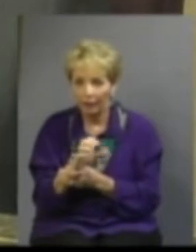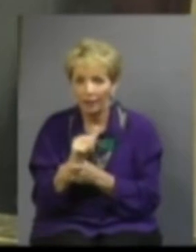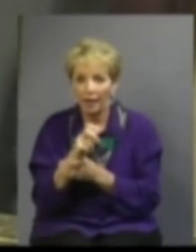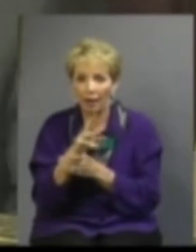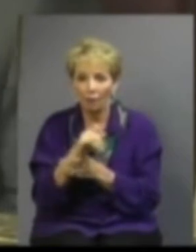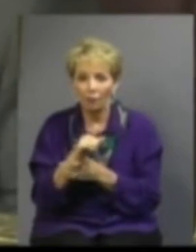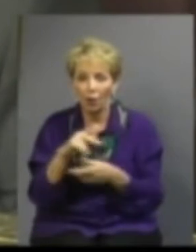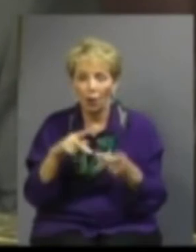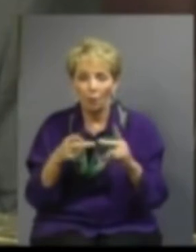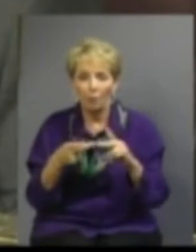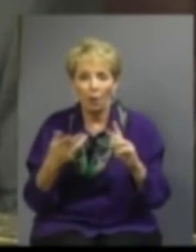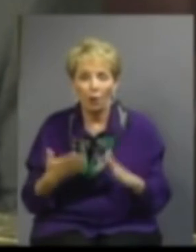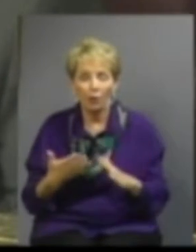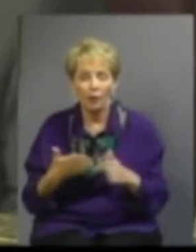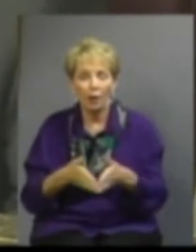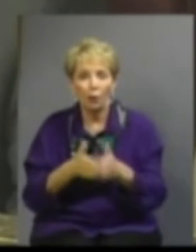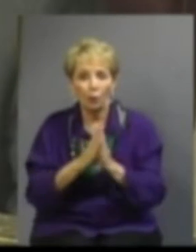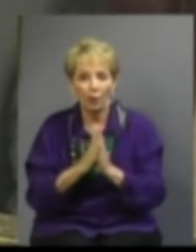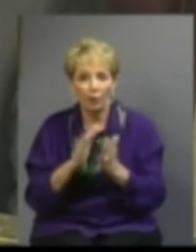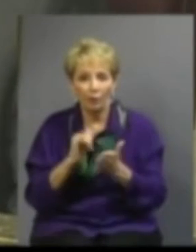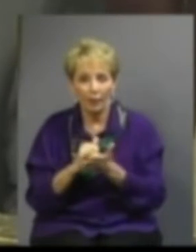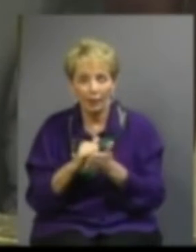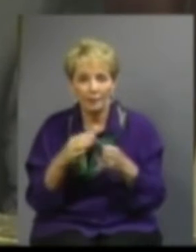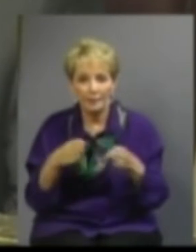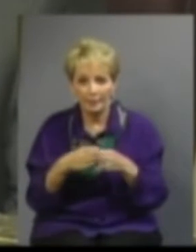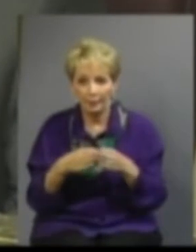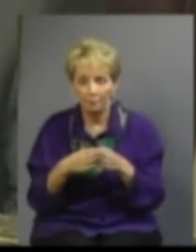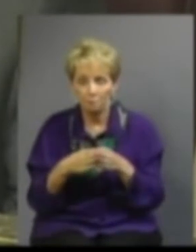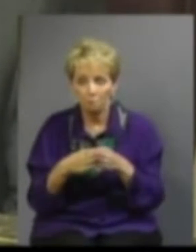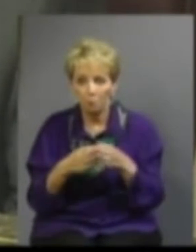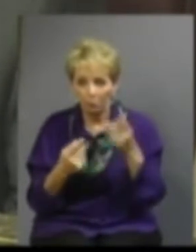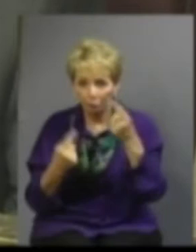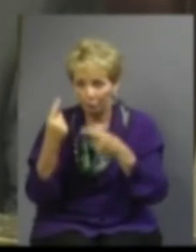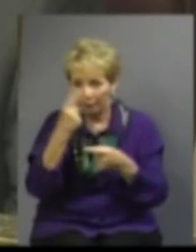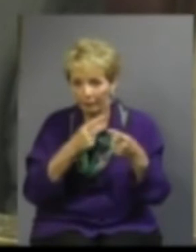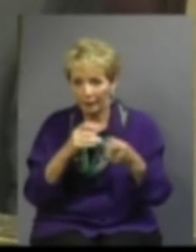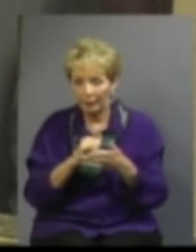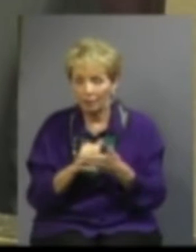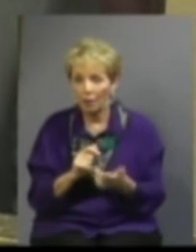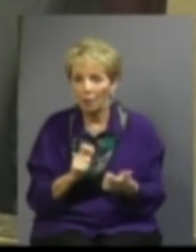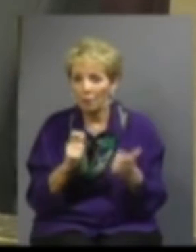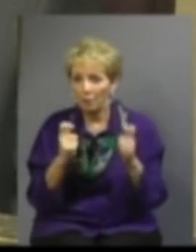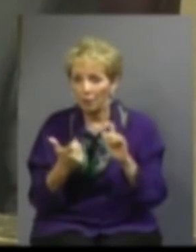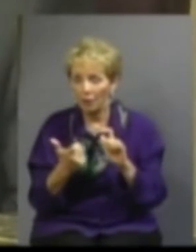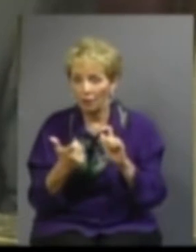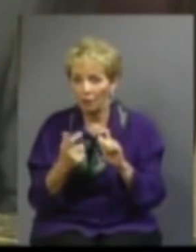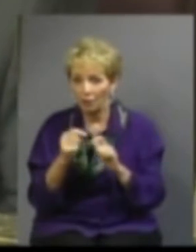Avenue Partners has therefore requested that the city consider modifying the